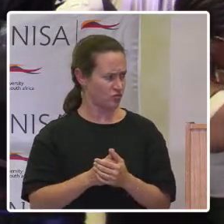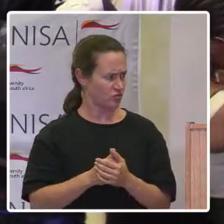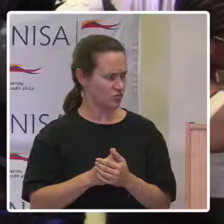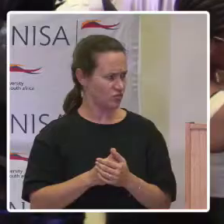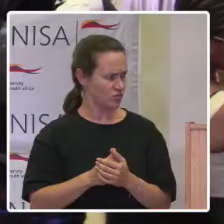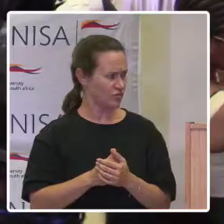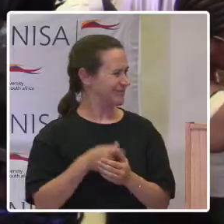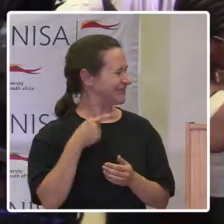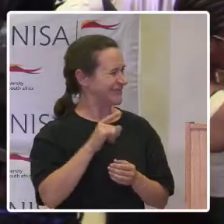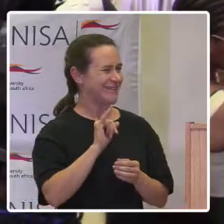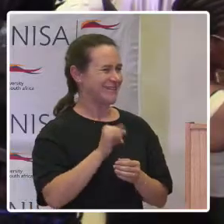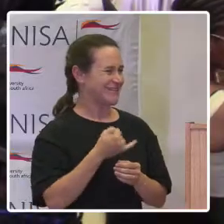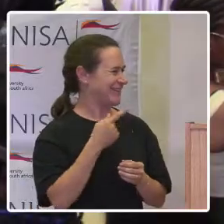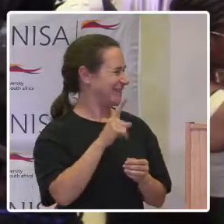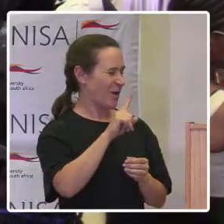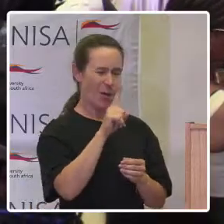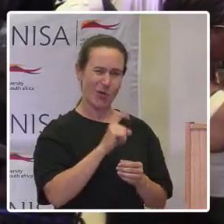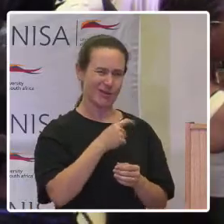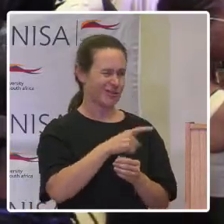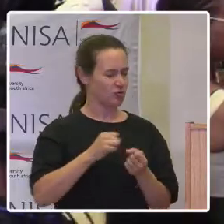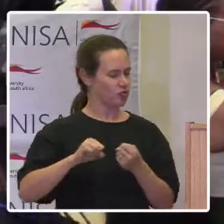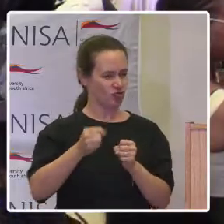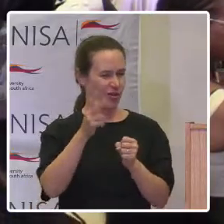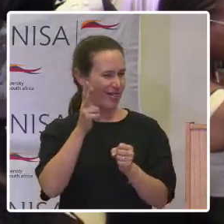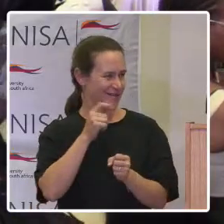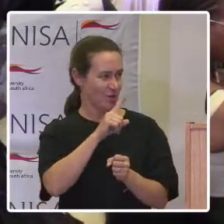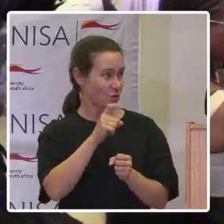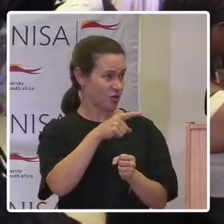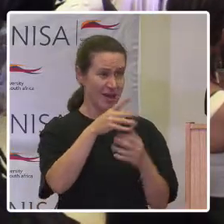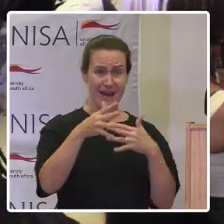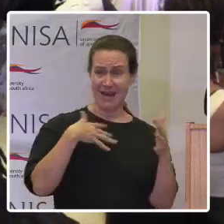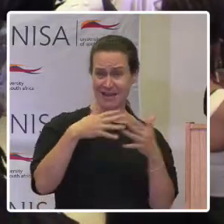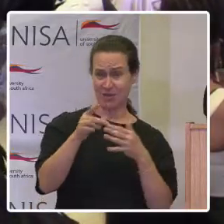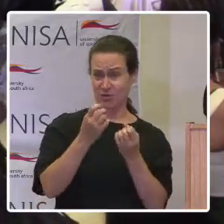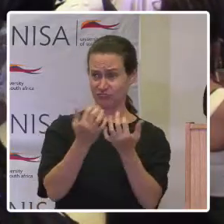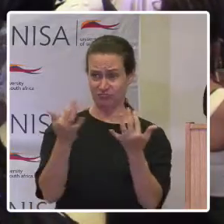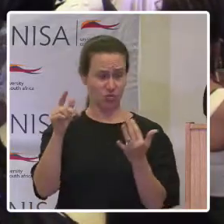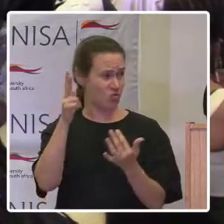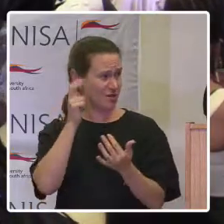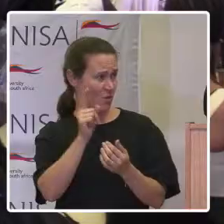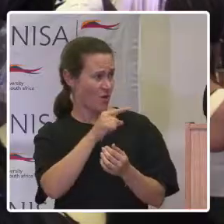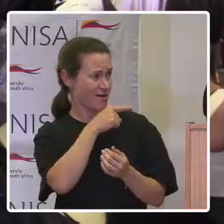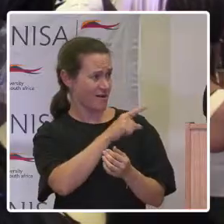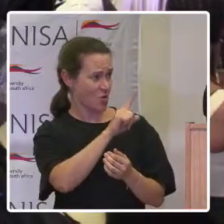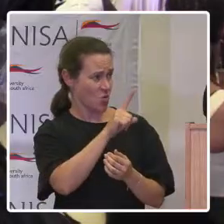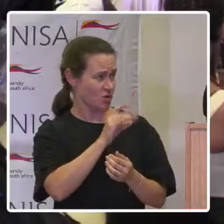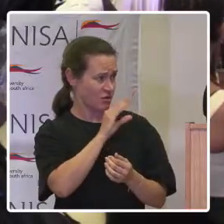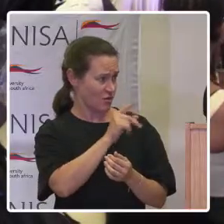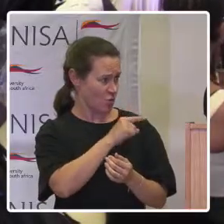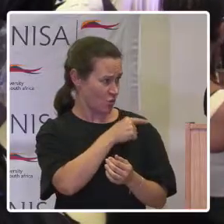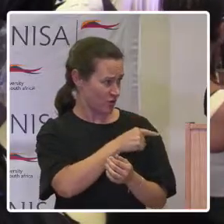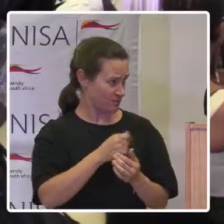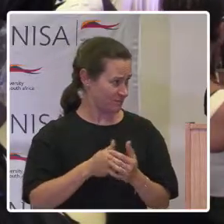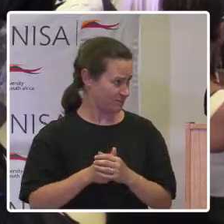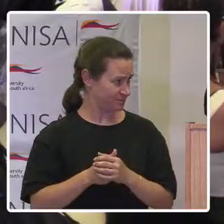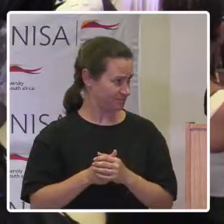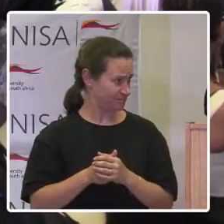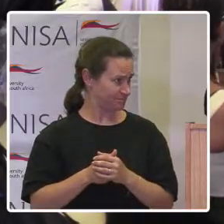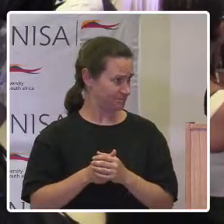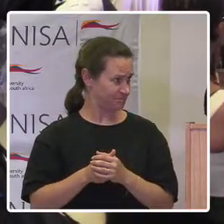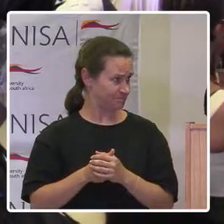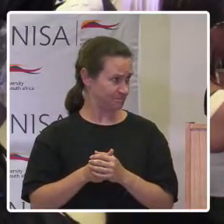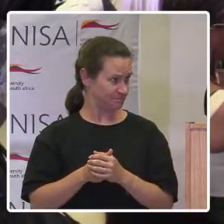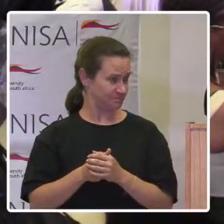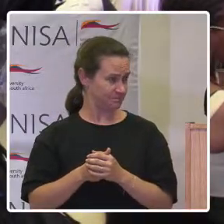I'm not getting it. Did anyone from the audience hear what the question is?